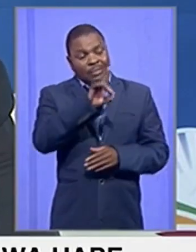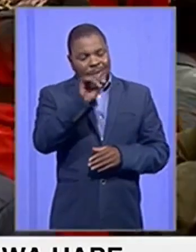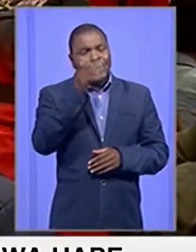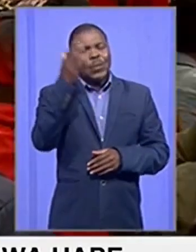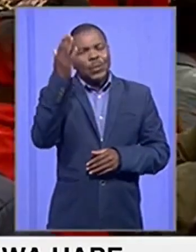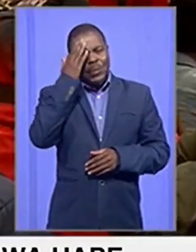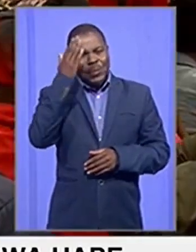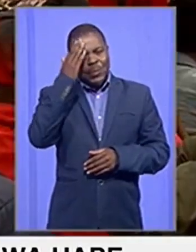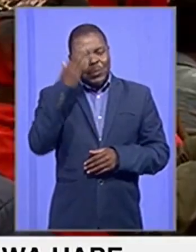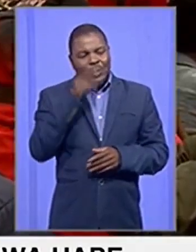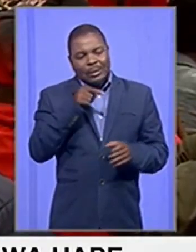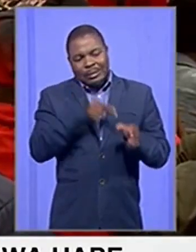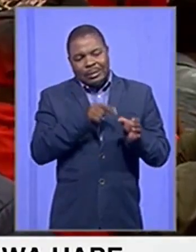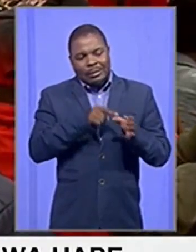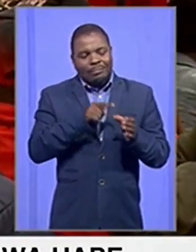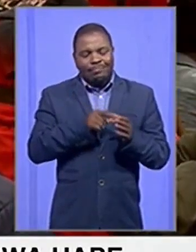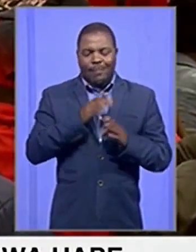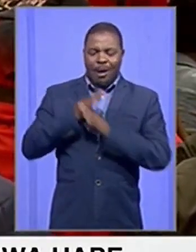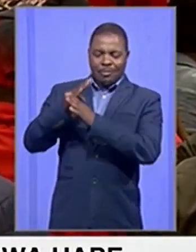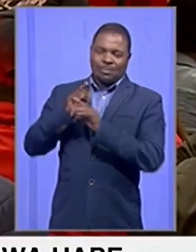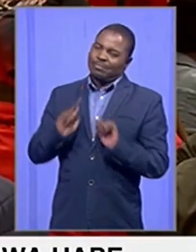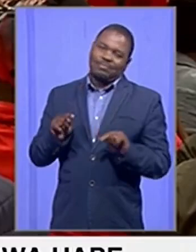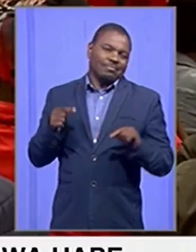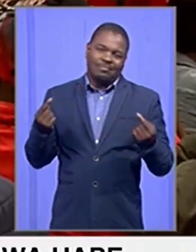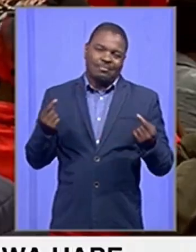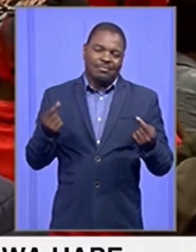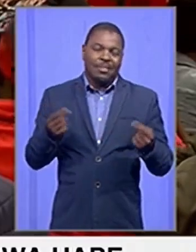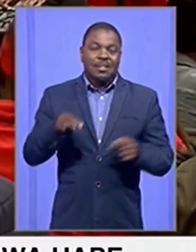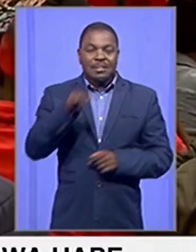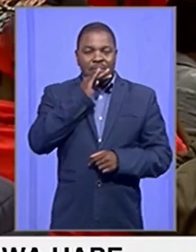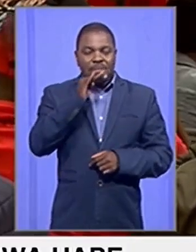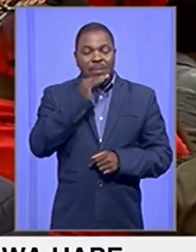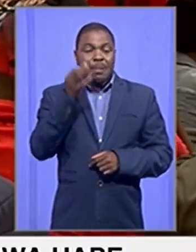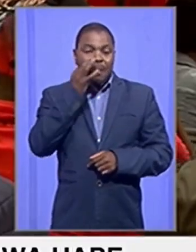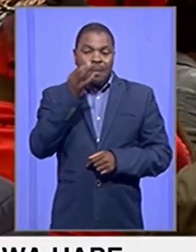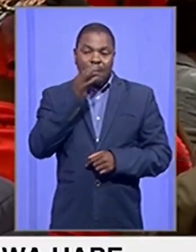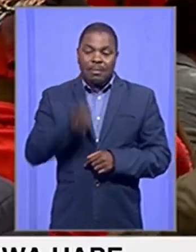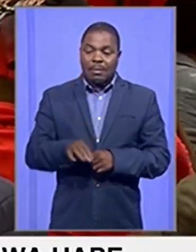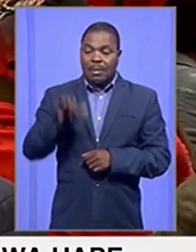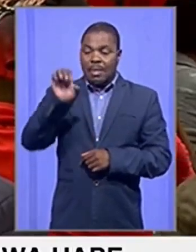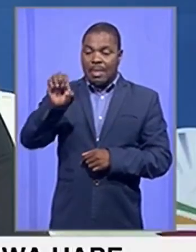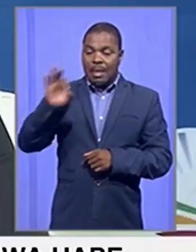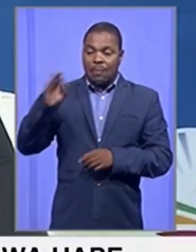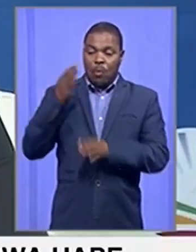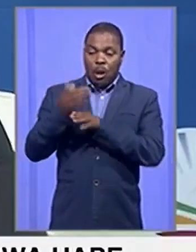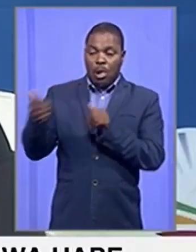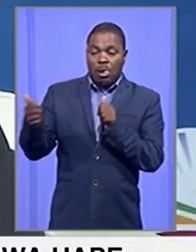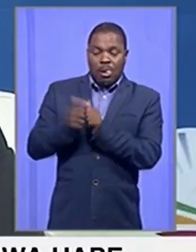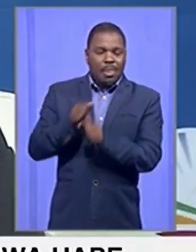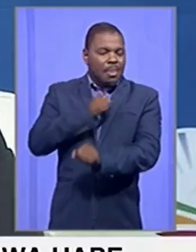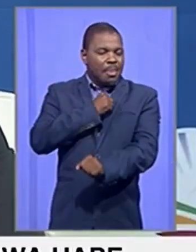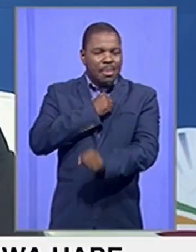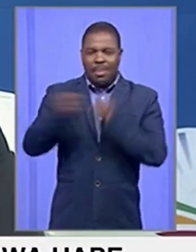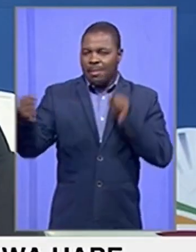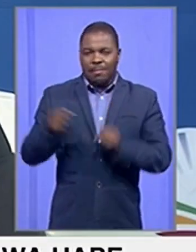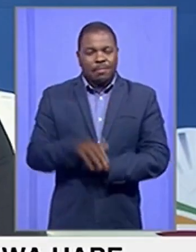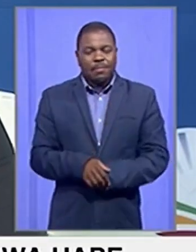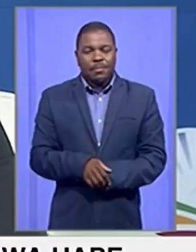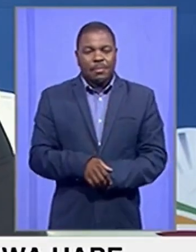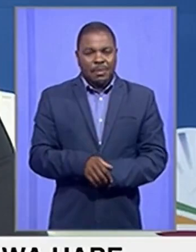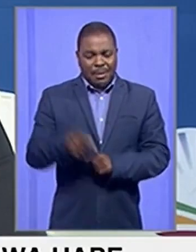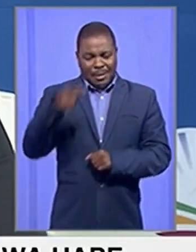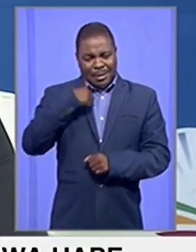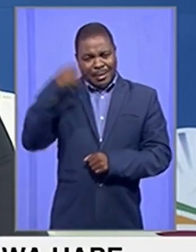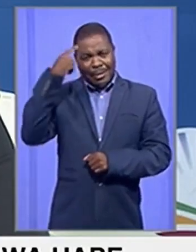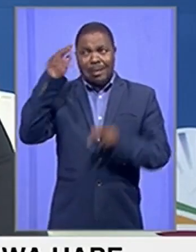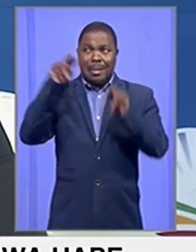gore ga ena e kgona go se tila e bega gore ga ena e dirisana mmogo le lekoko la EFF. I don't think it would be possible to work at a